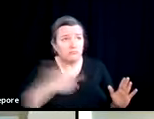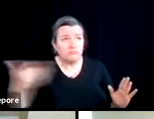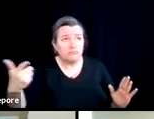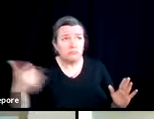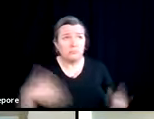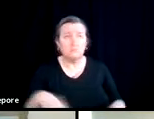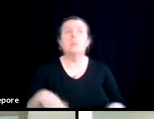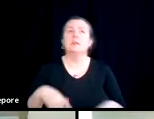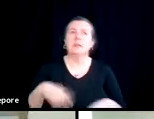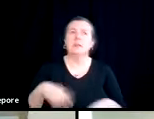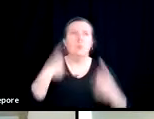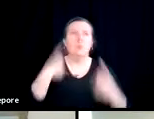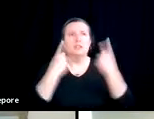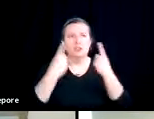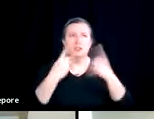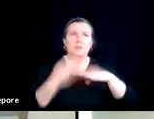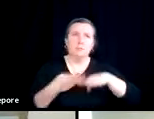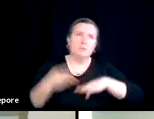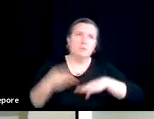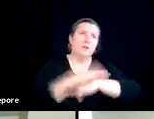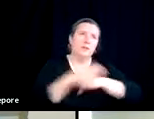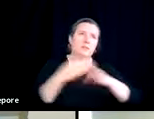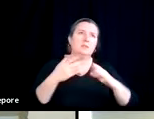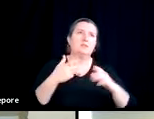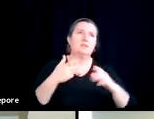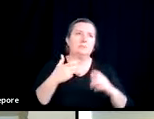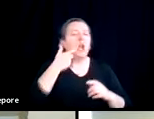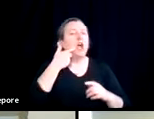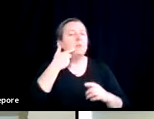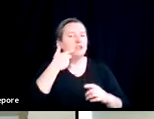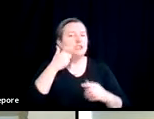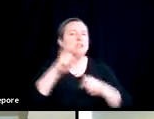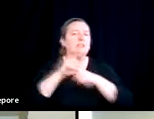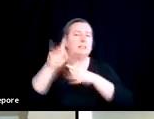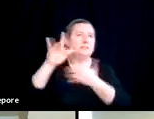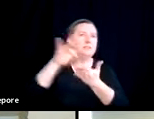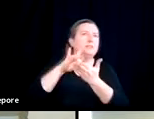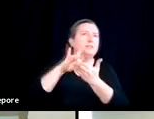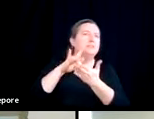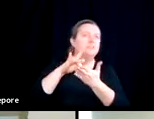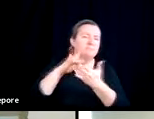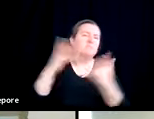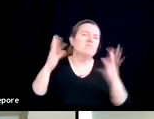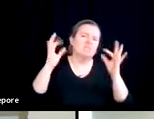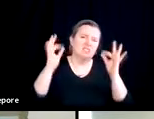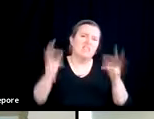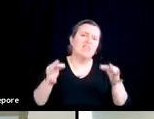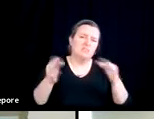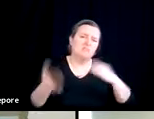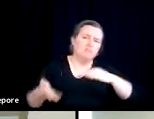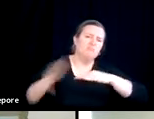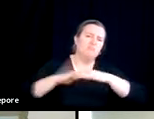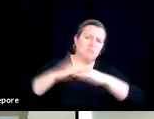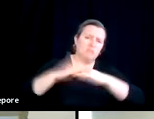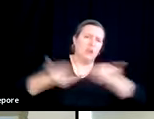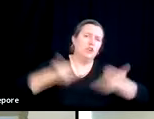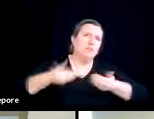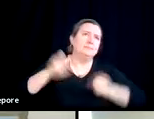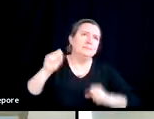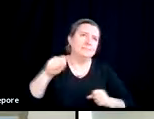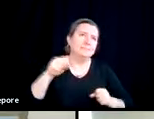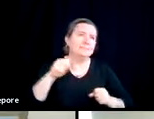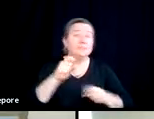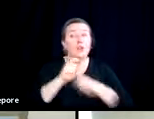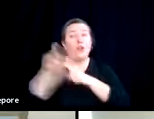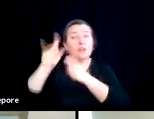up the amount of operators at the call center. There's no question about that. We talk about the call center like it's been up and running since